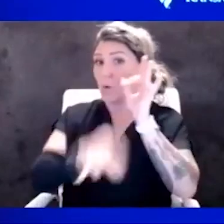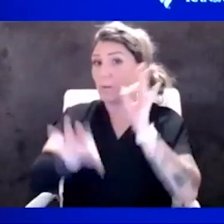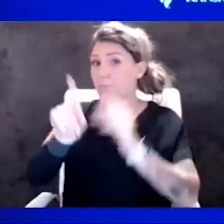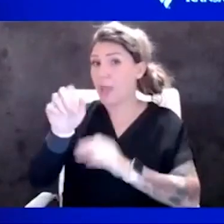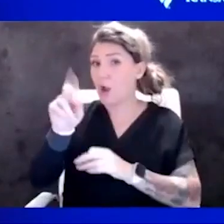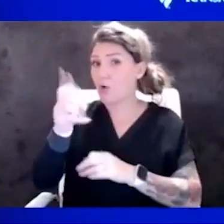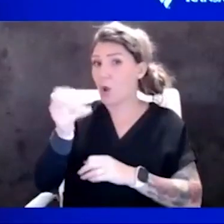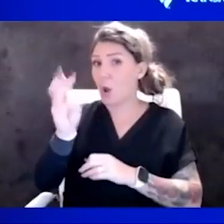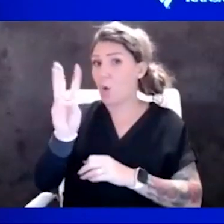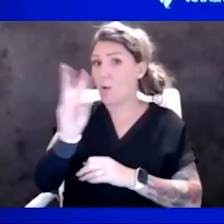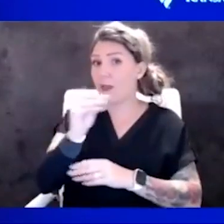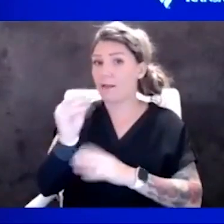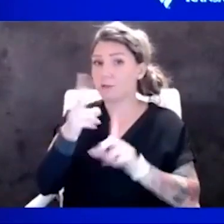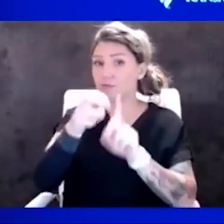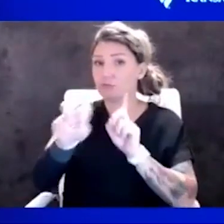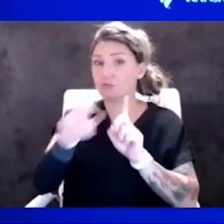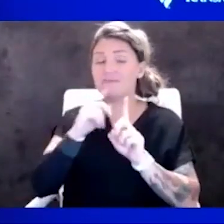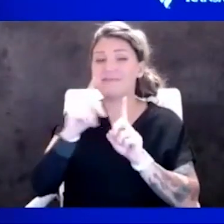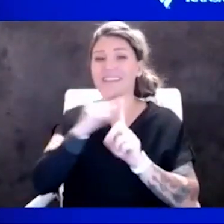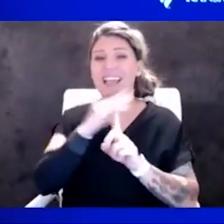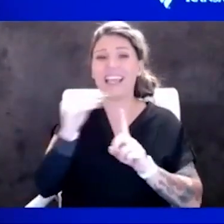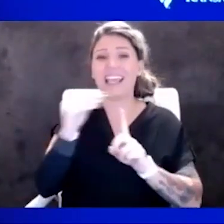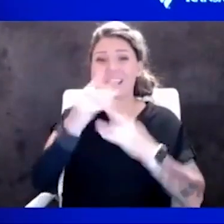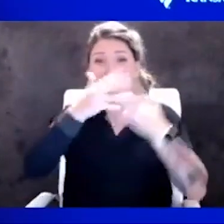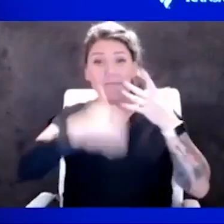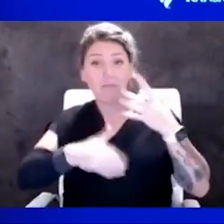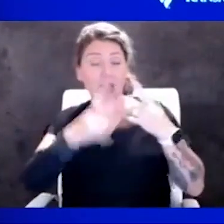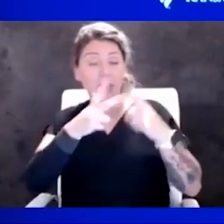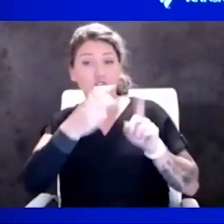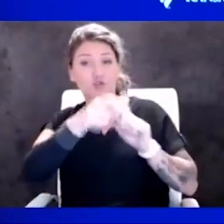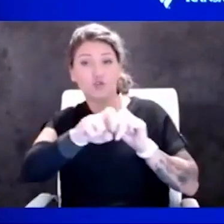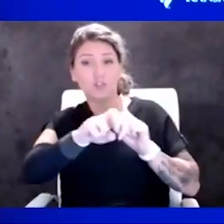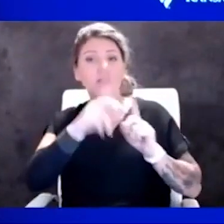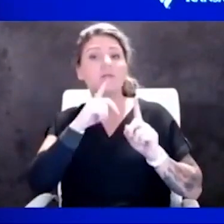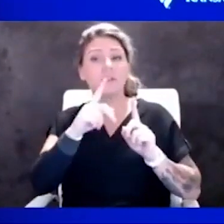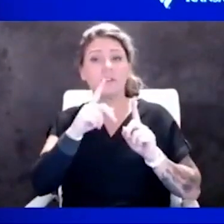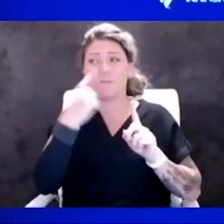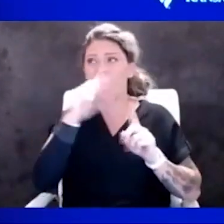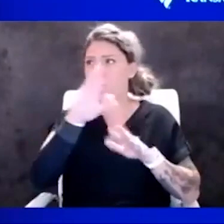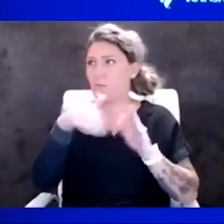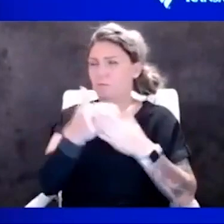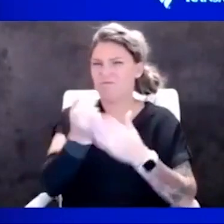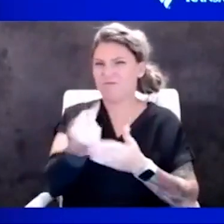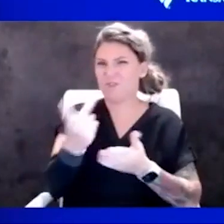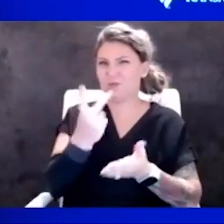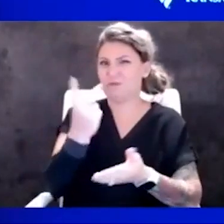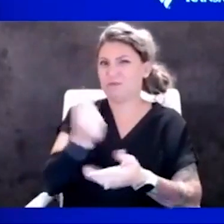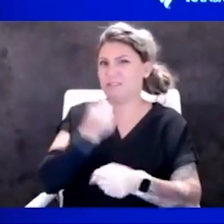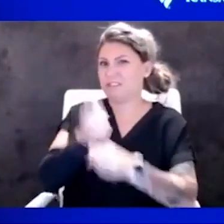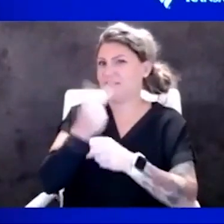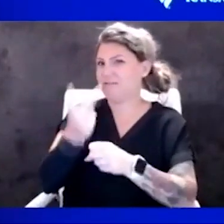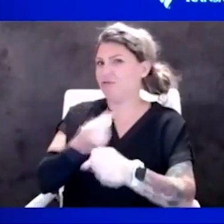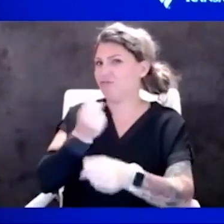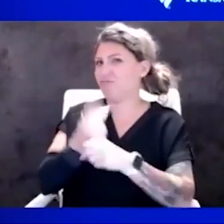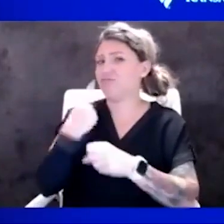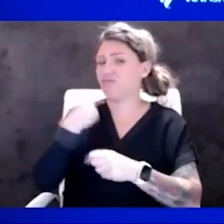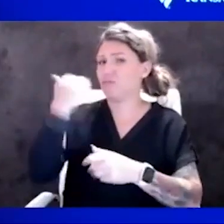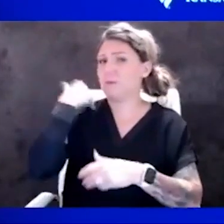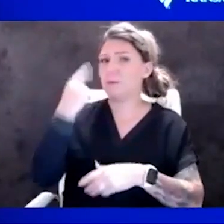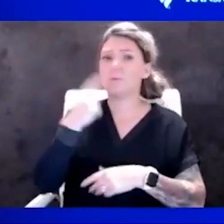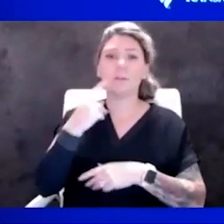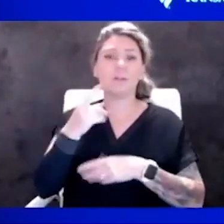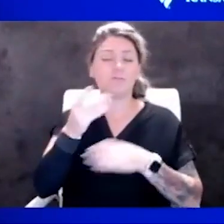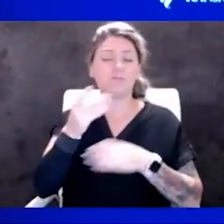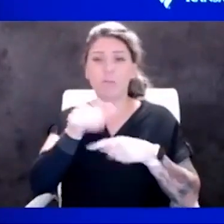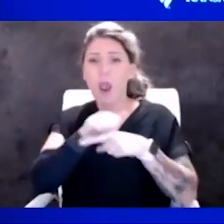cancer, hematologic malignancy unit during that whole course now for the last couple of years. So it's a practice that we've been doing in selected populations. So we'll